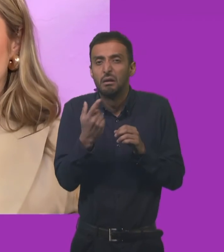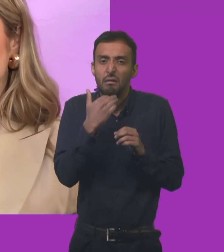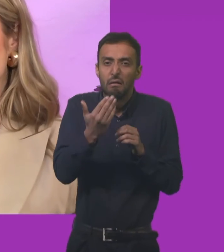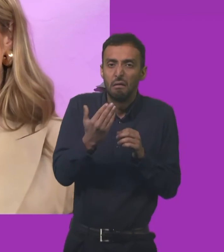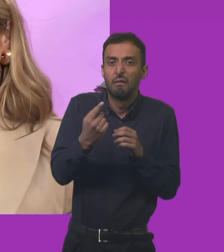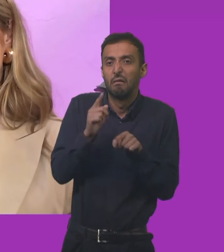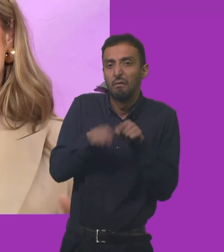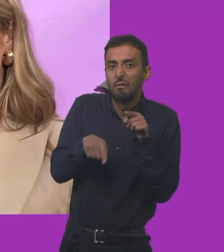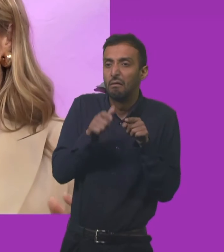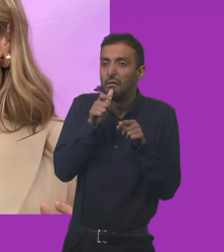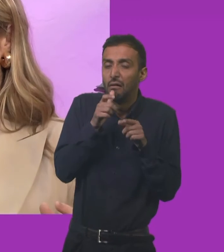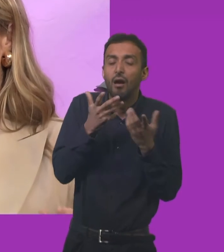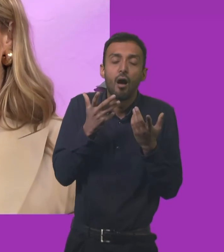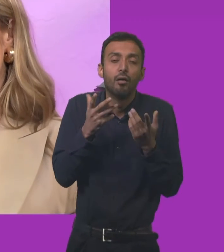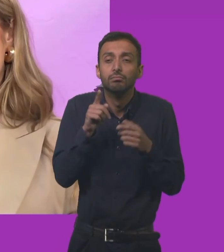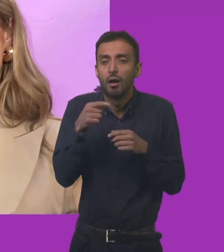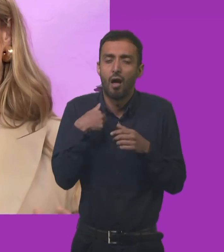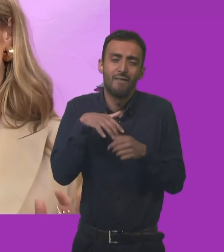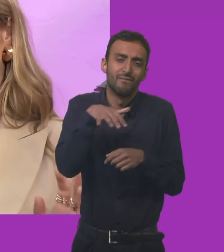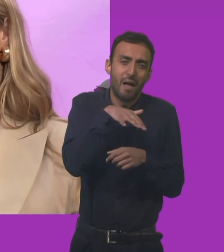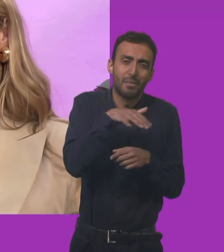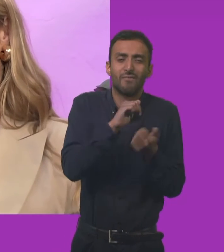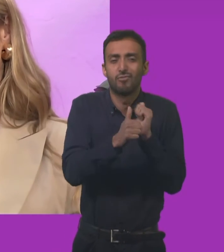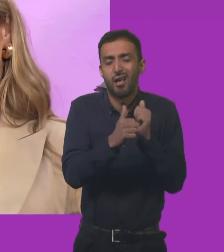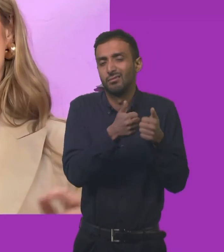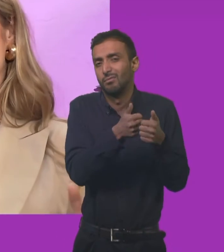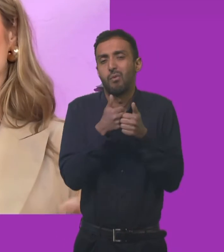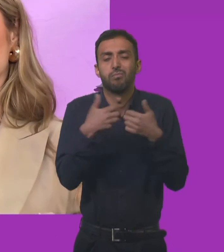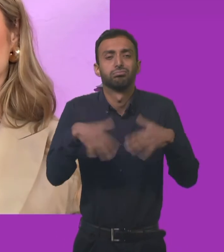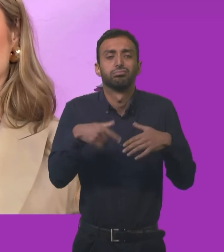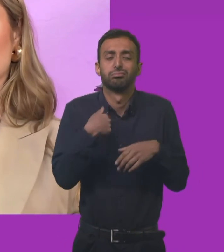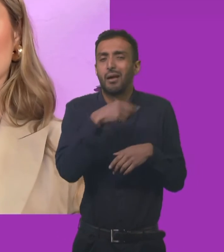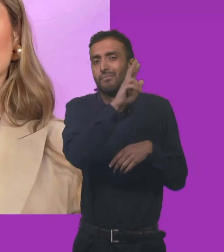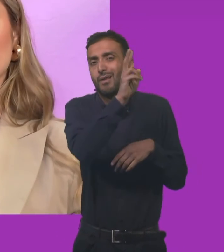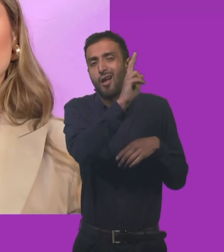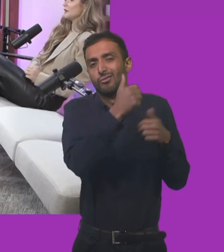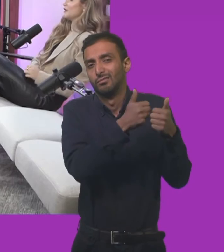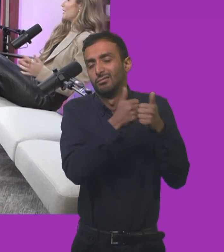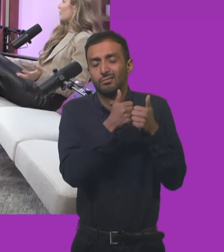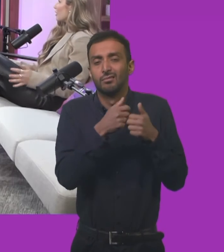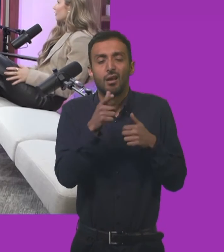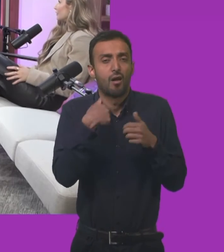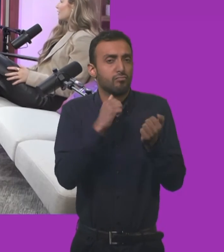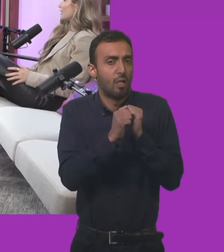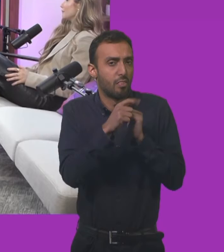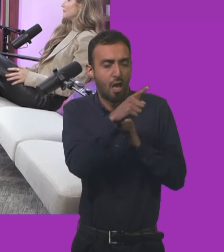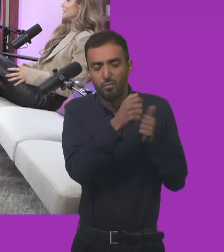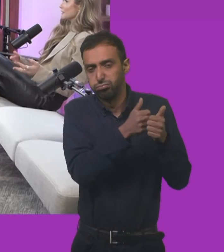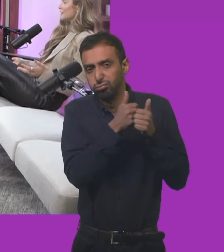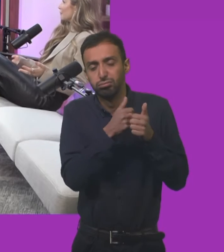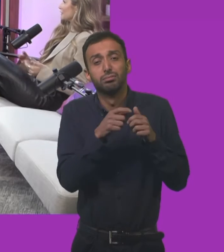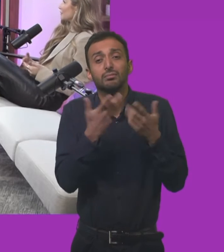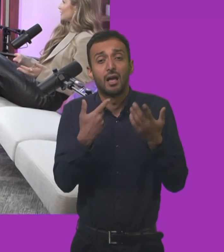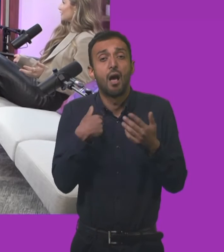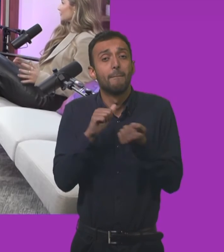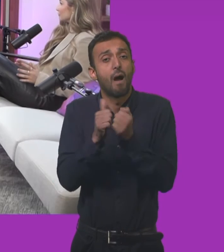group of friends and such a good family support. Like, my parents have been amazing. Like, my brother is great, and now my partner, he doesn't see